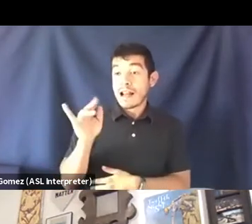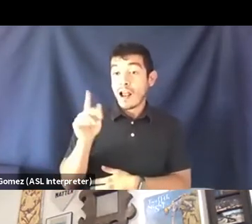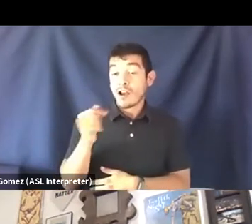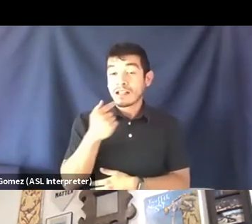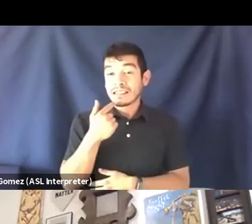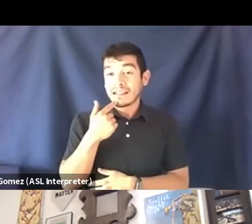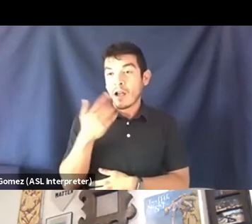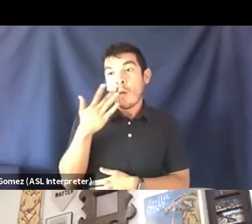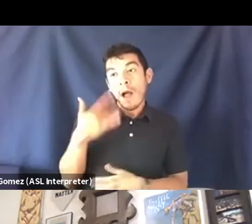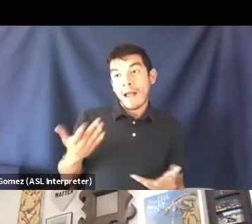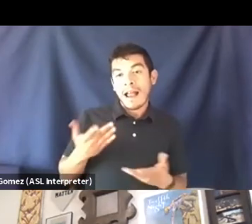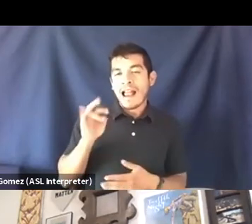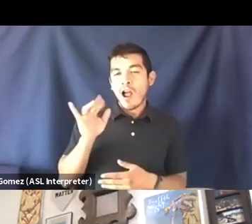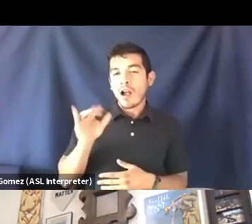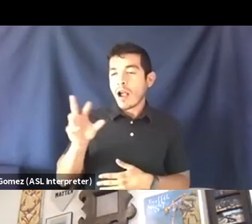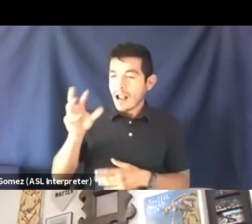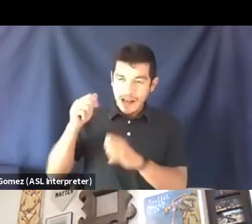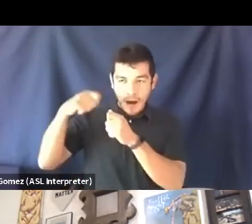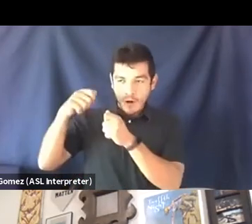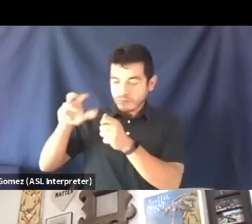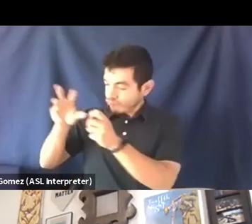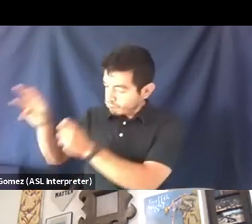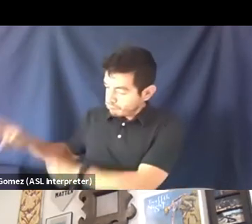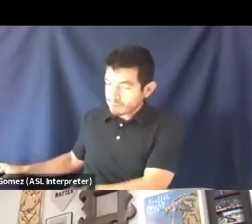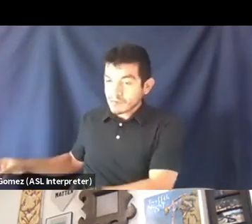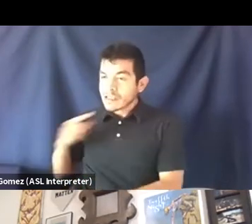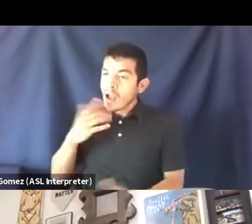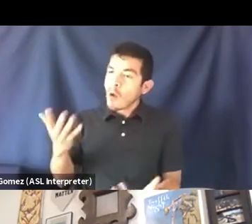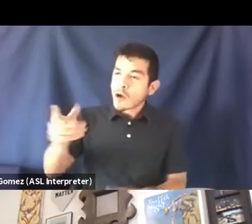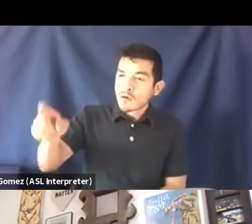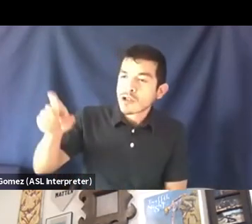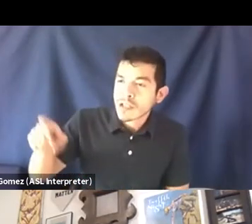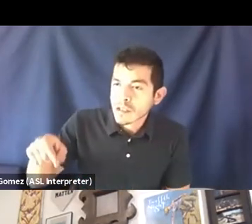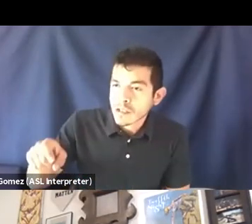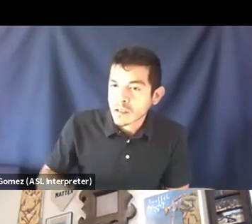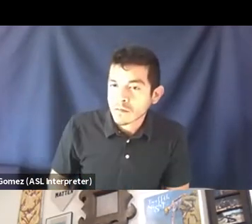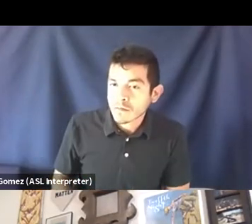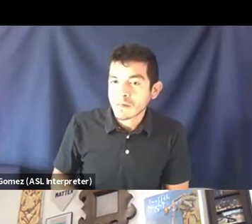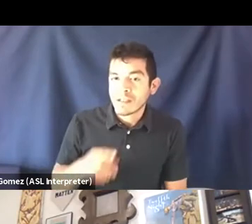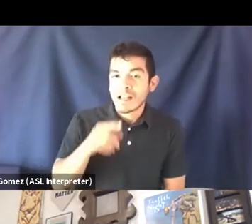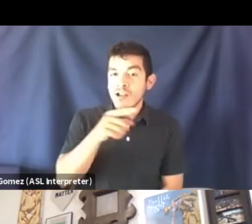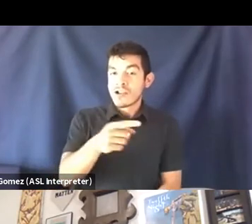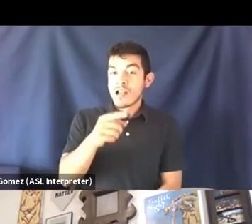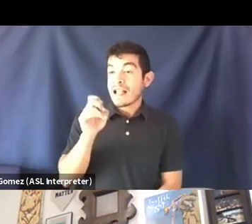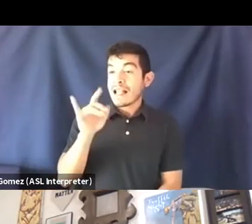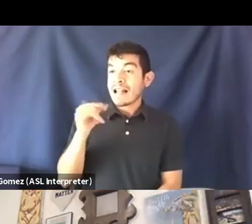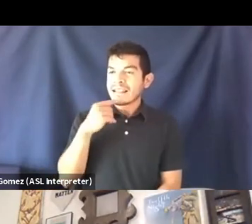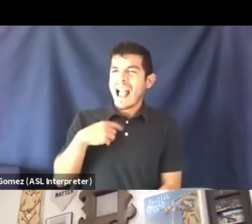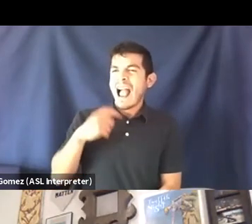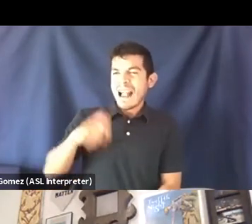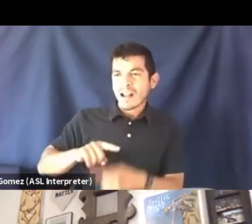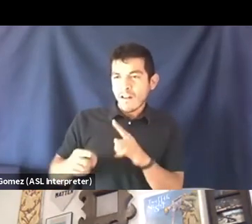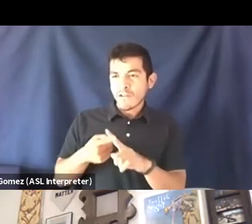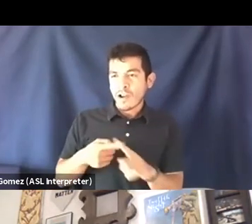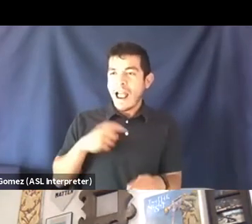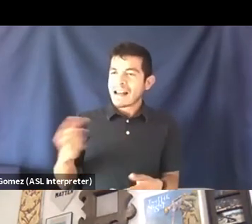she put the camera down. She put her, you know, thing down. She said, what do you need? I said, I need a friend right now. I need someone I can